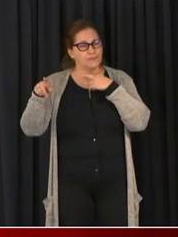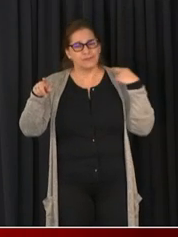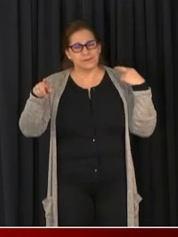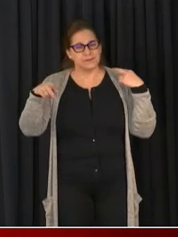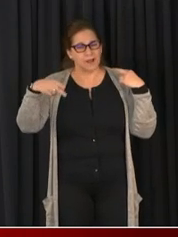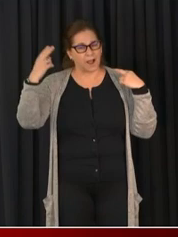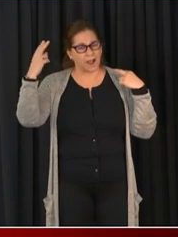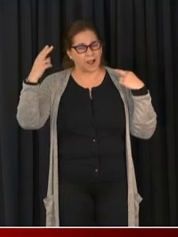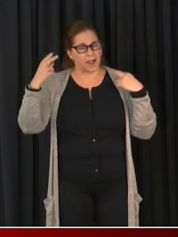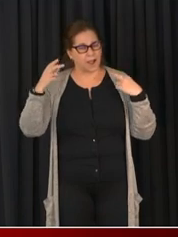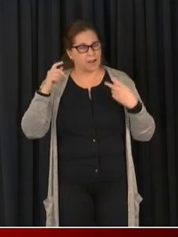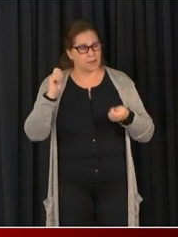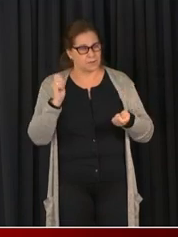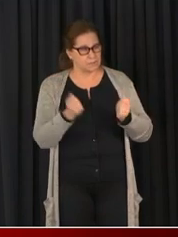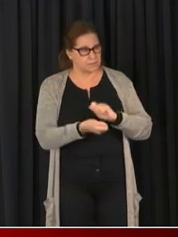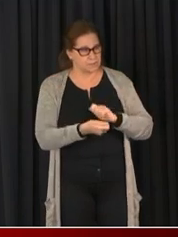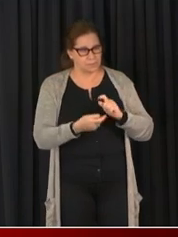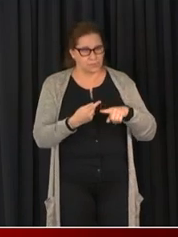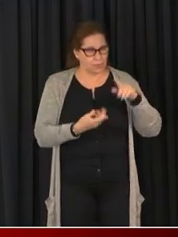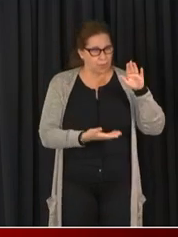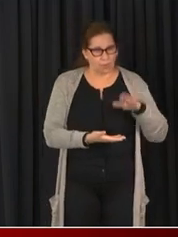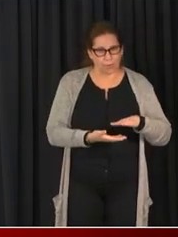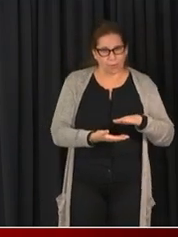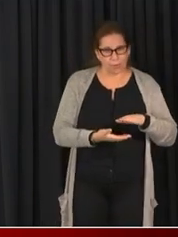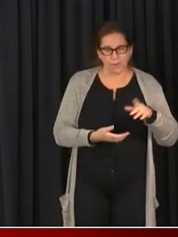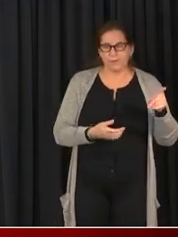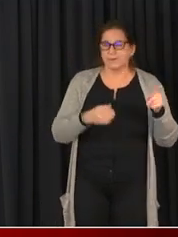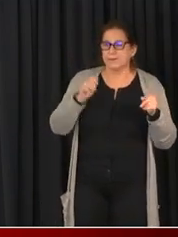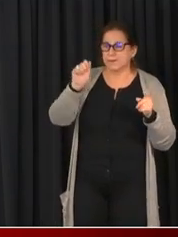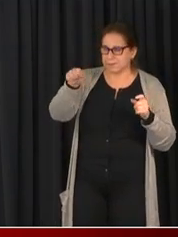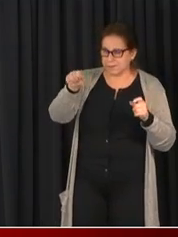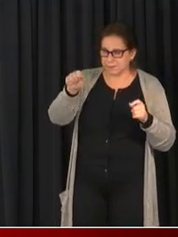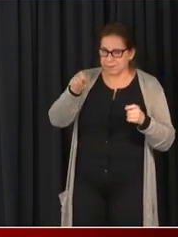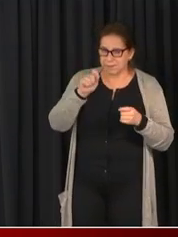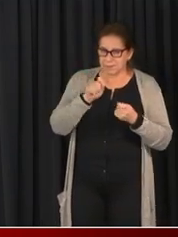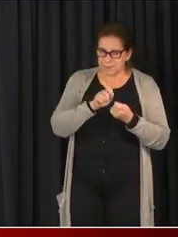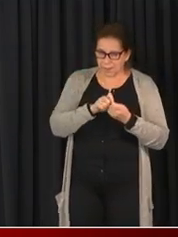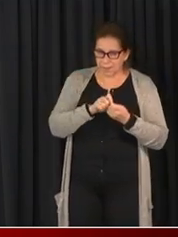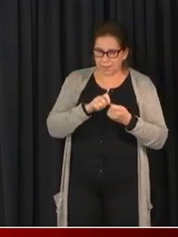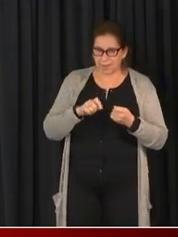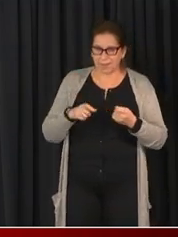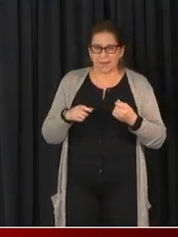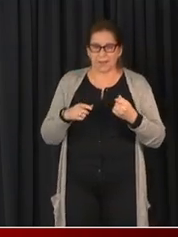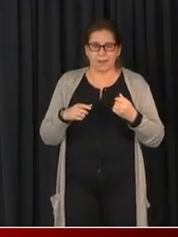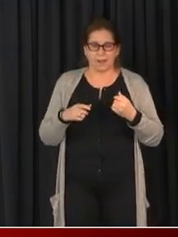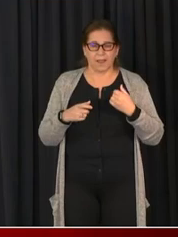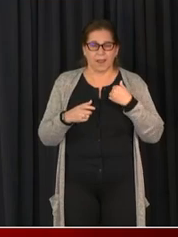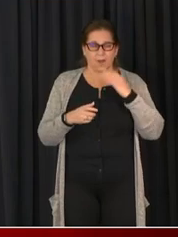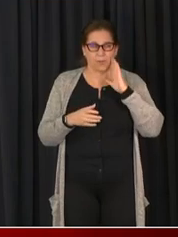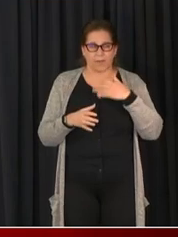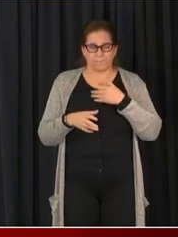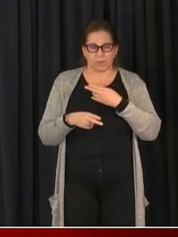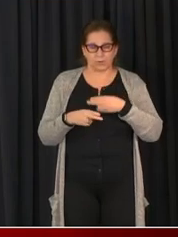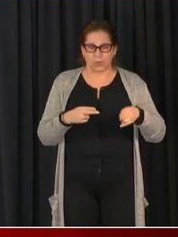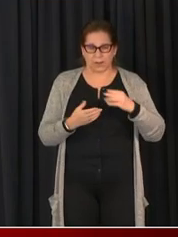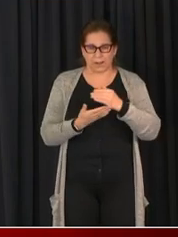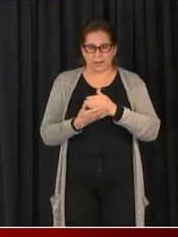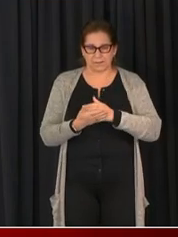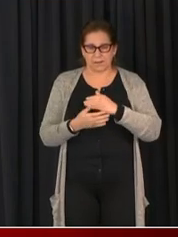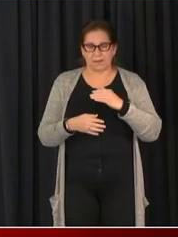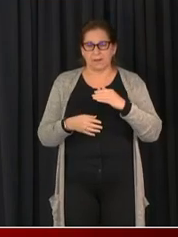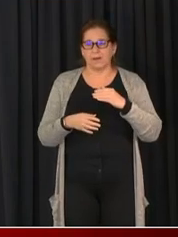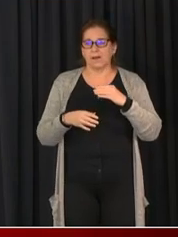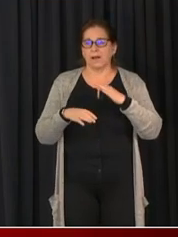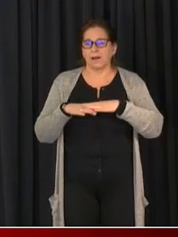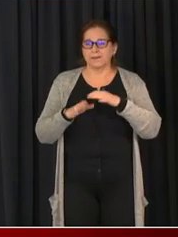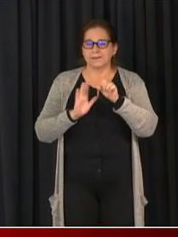to do the reverse and list? Exactly. That would be exempt So it'll from. just be a shorter list. It is a much shorter list. Yes. So